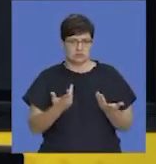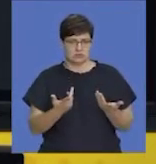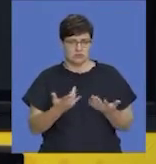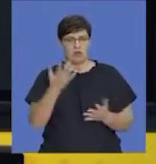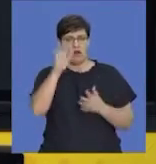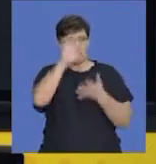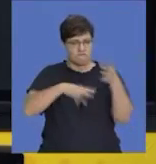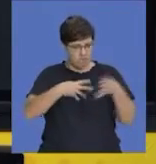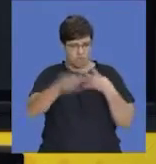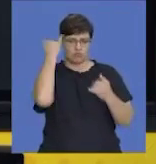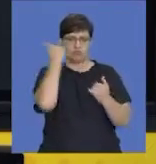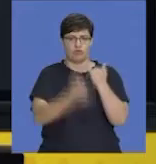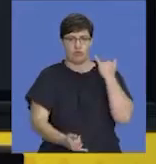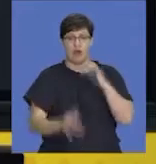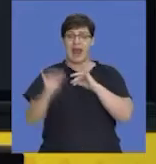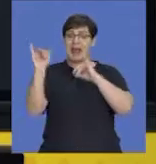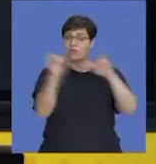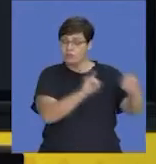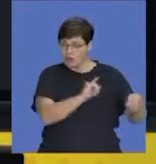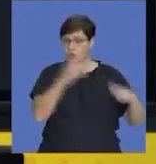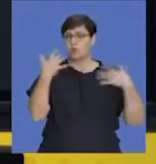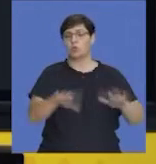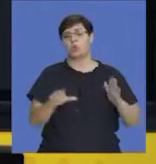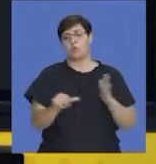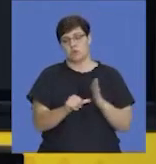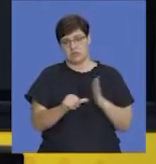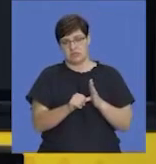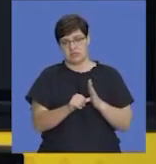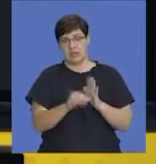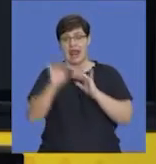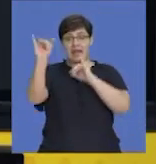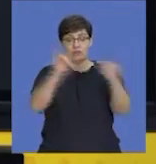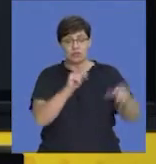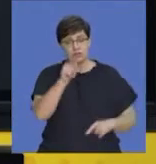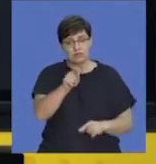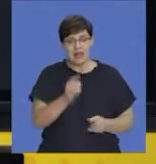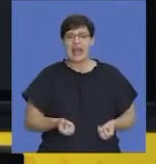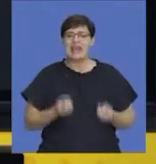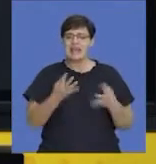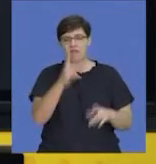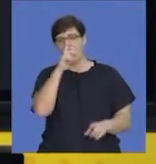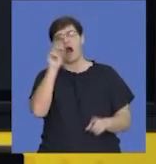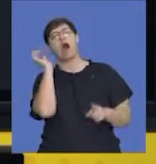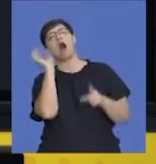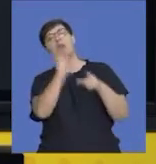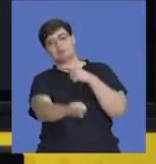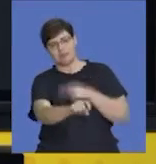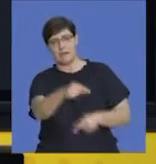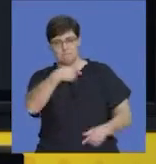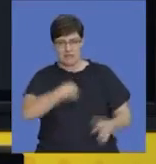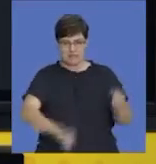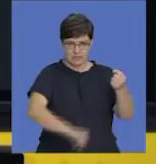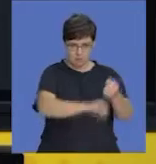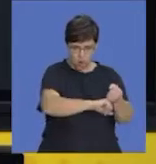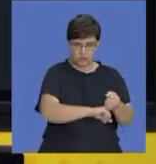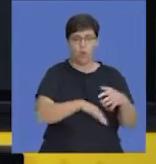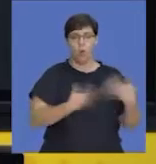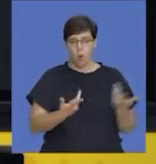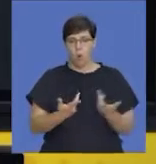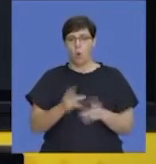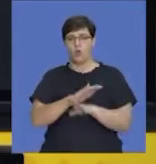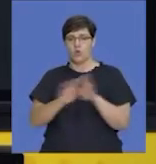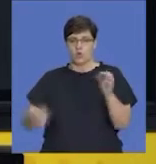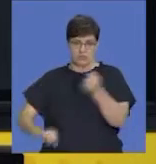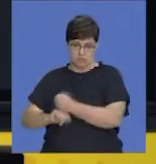your introduction is very, very important, because your introduction gives you some sort of indication as to whether you are attempting the topic as a discursive or